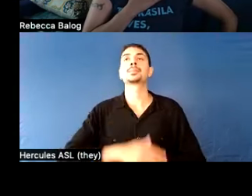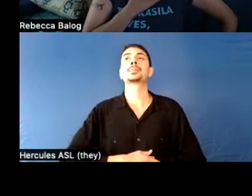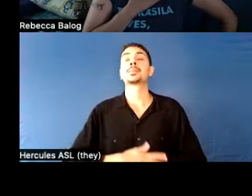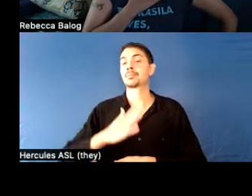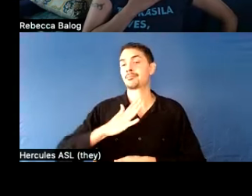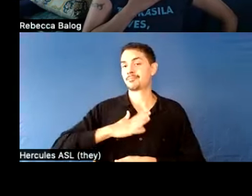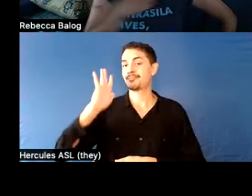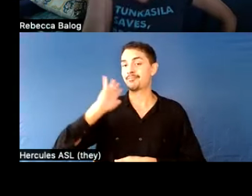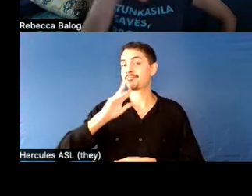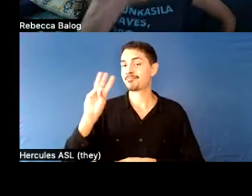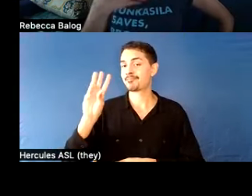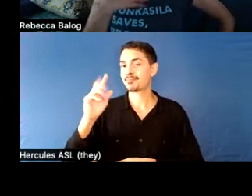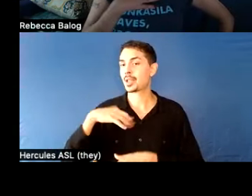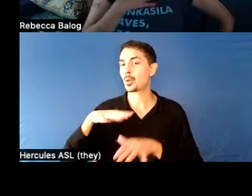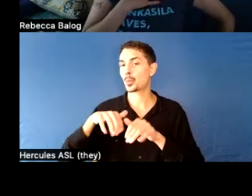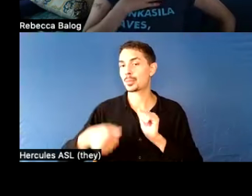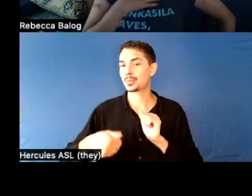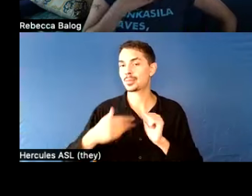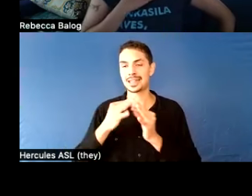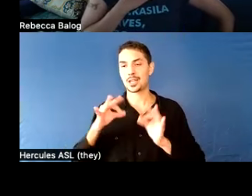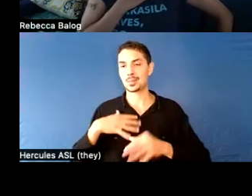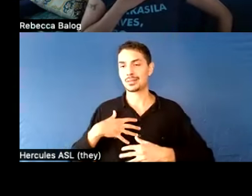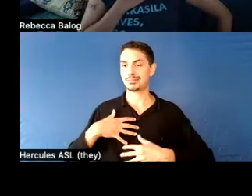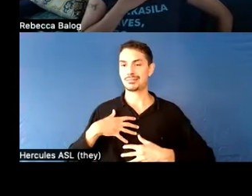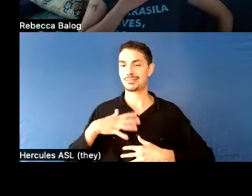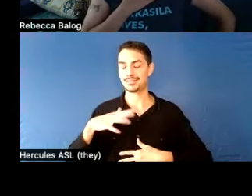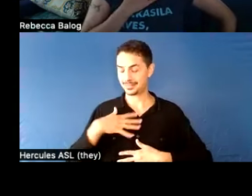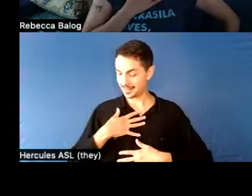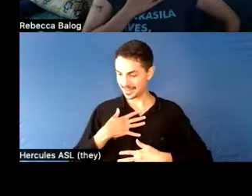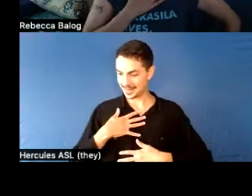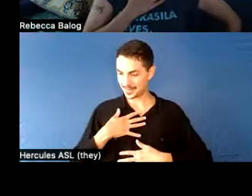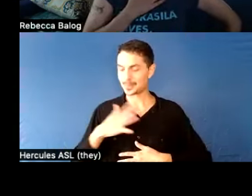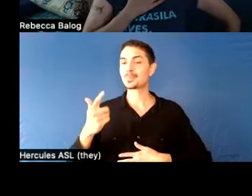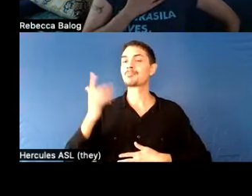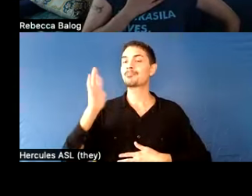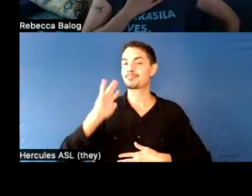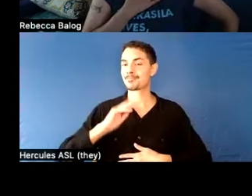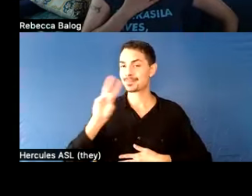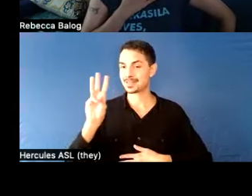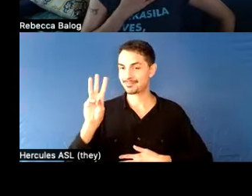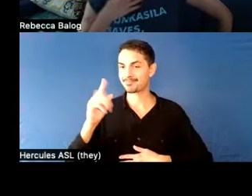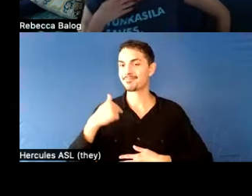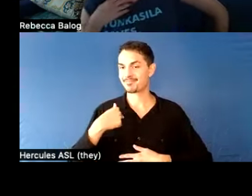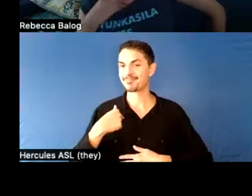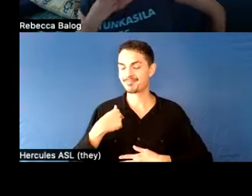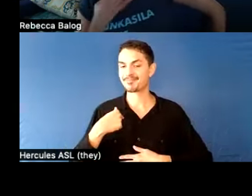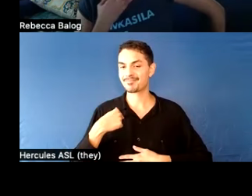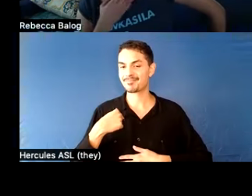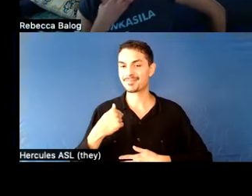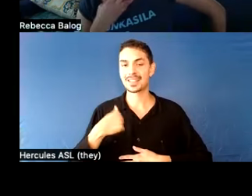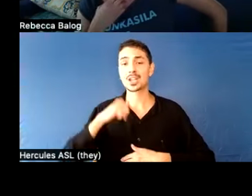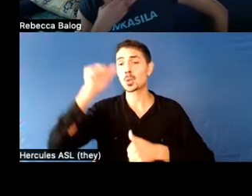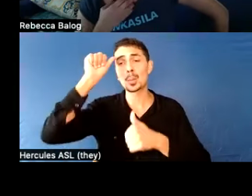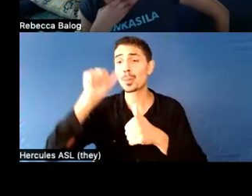16. Like my body language just got weird and I looked down. 16, and I didn't even remember it until I was like 43 years